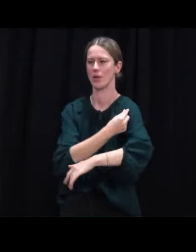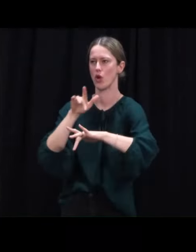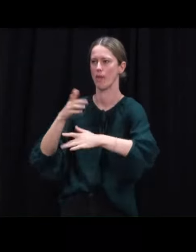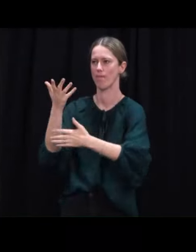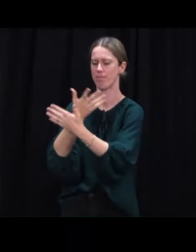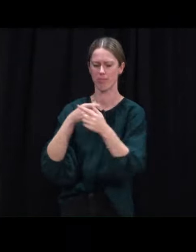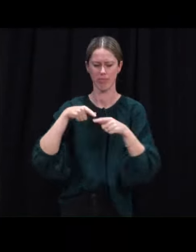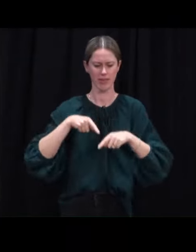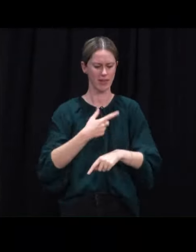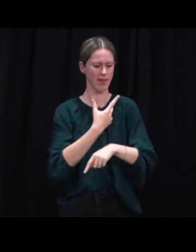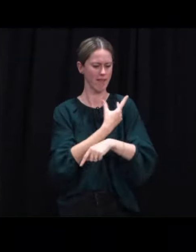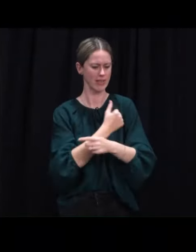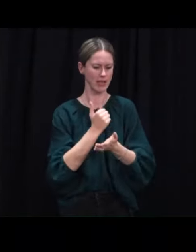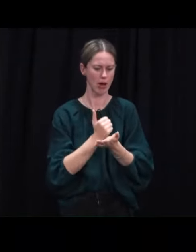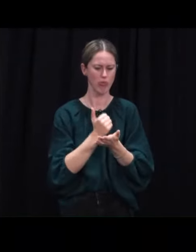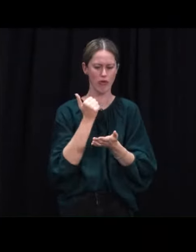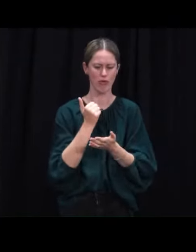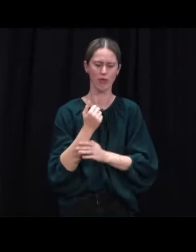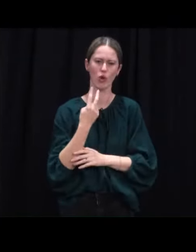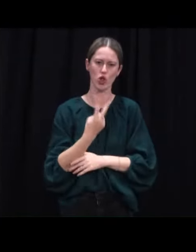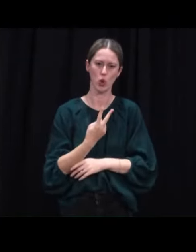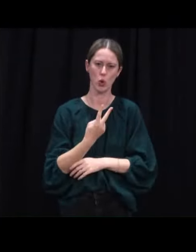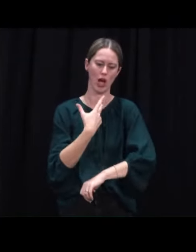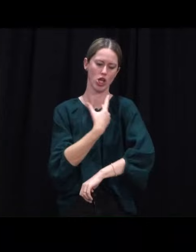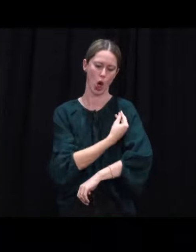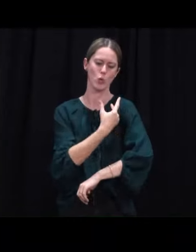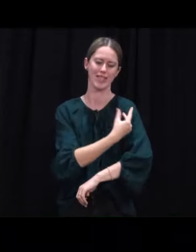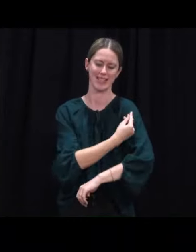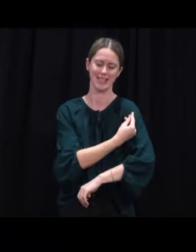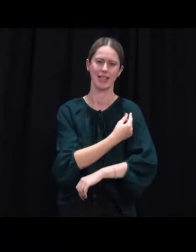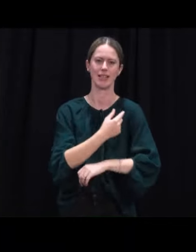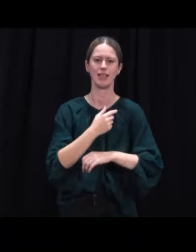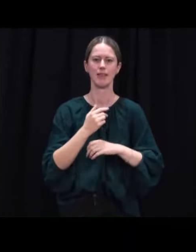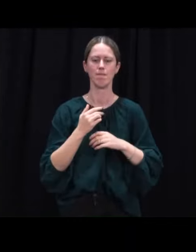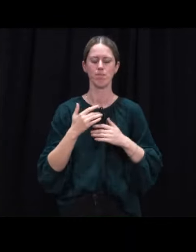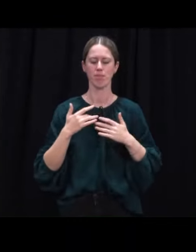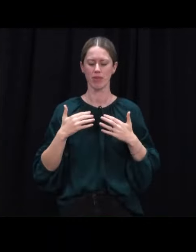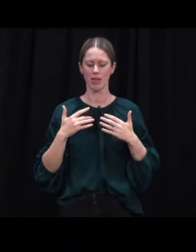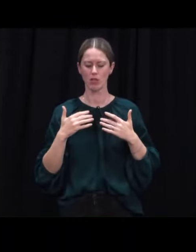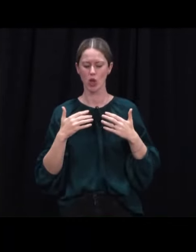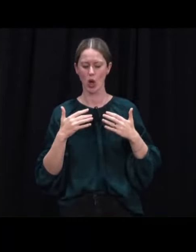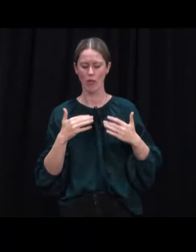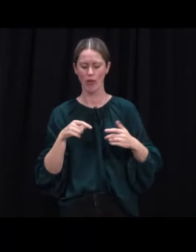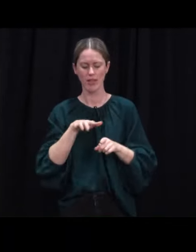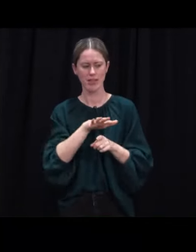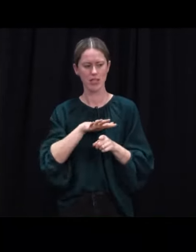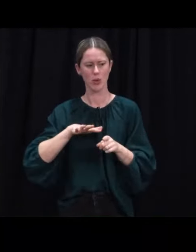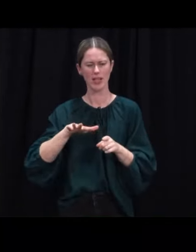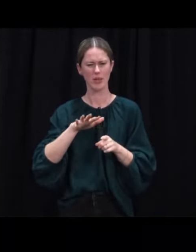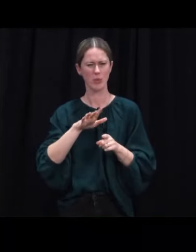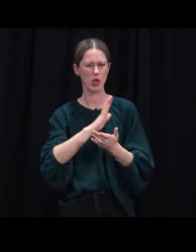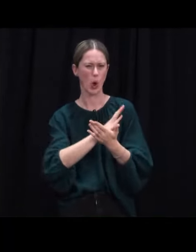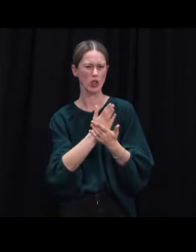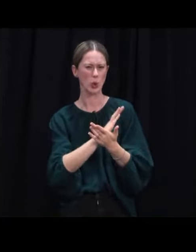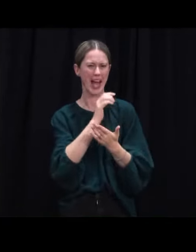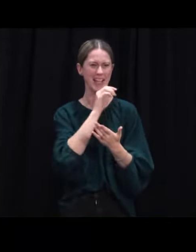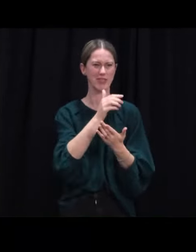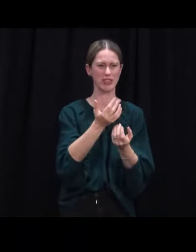and everywhere, is approved as a 2-dose regimen. So in this case, where it's not clear that we